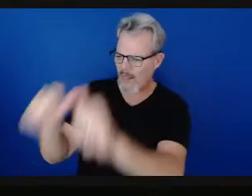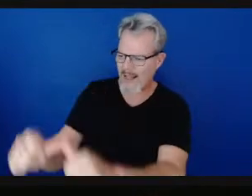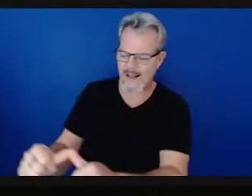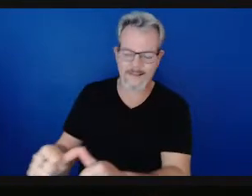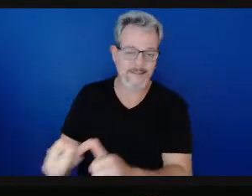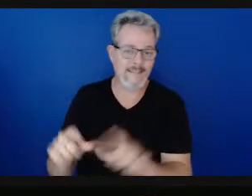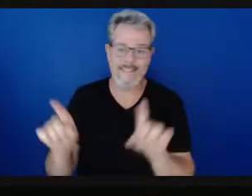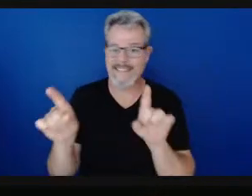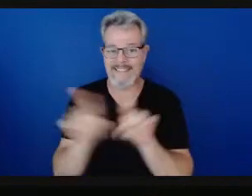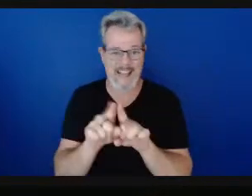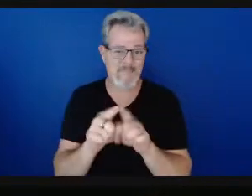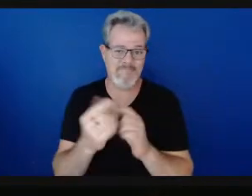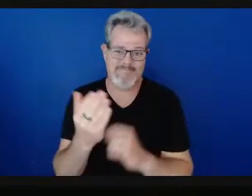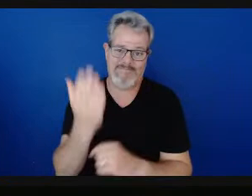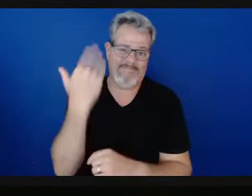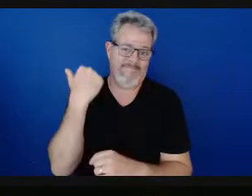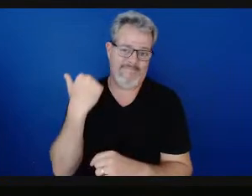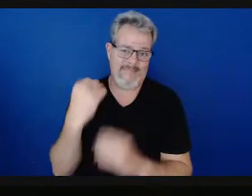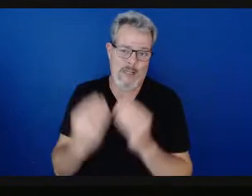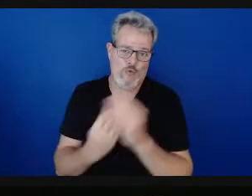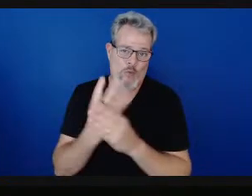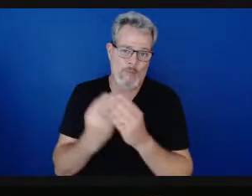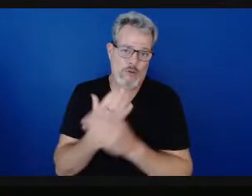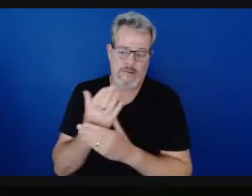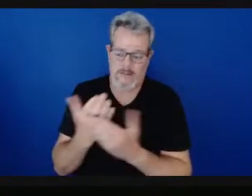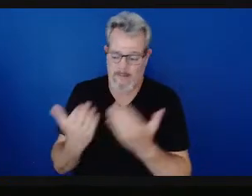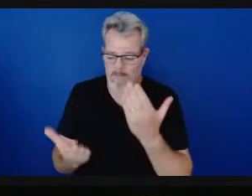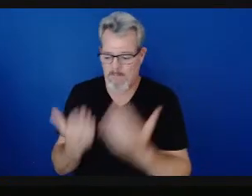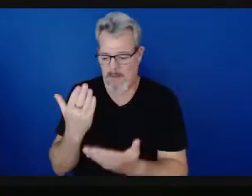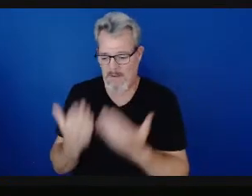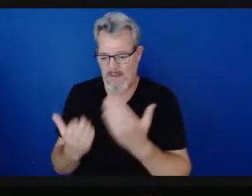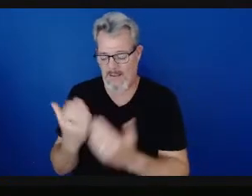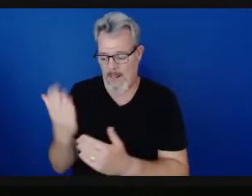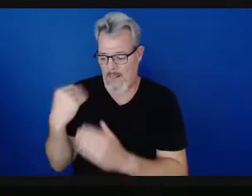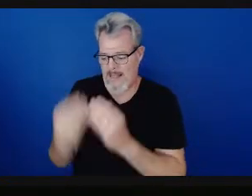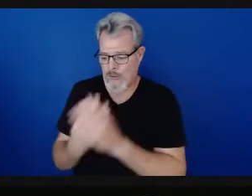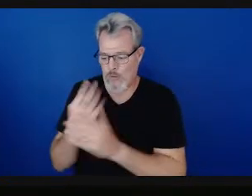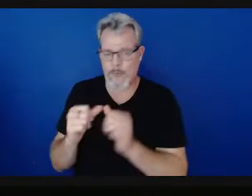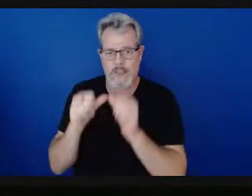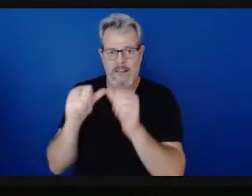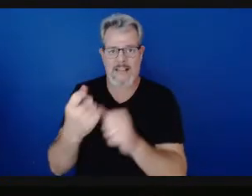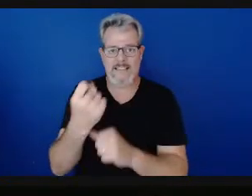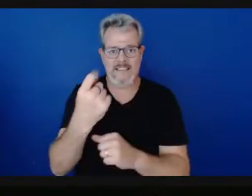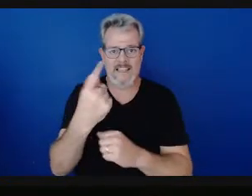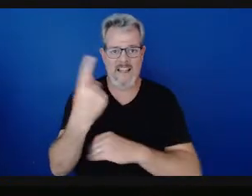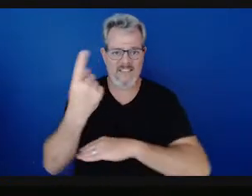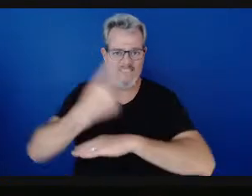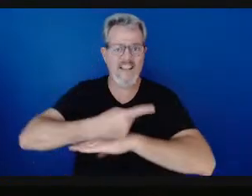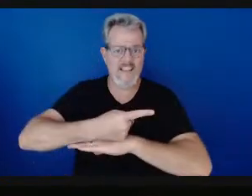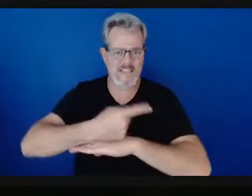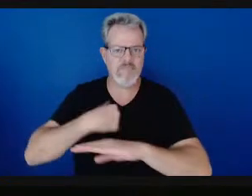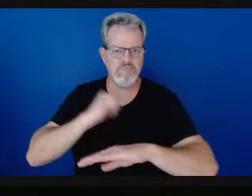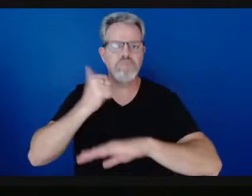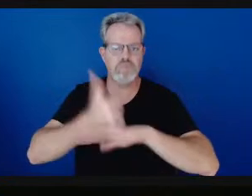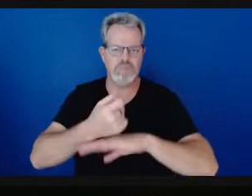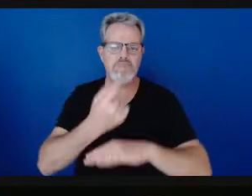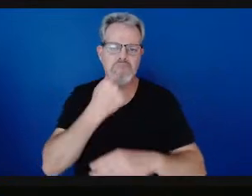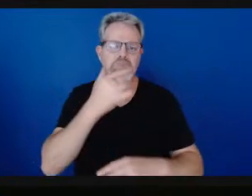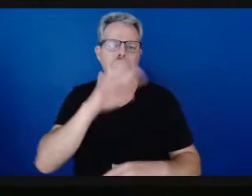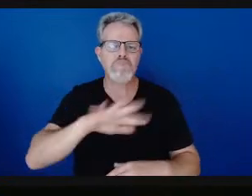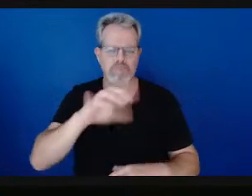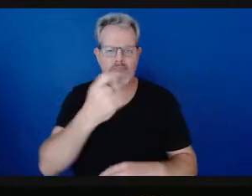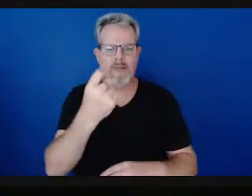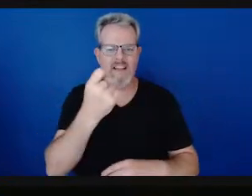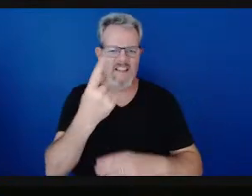eruption, similar to the last eruption. So if this were Vegas, I'd set the line at the last eruption was 11 days. I'd put it at that. Just, you know, that's what we saw